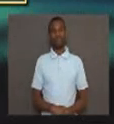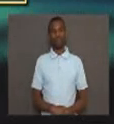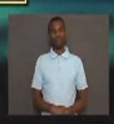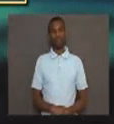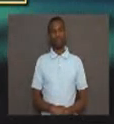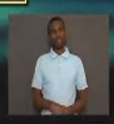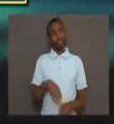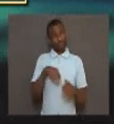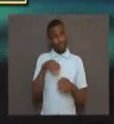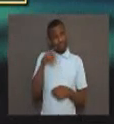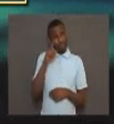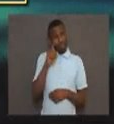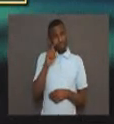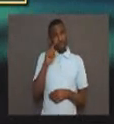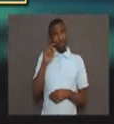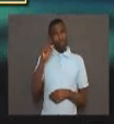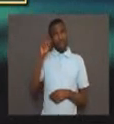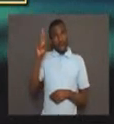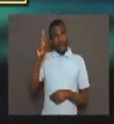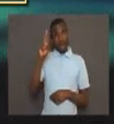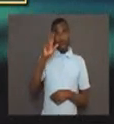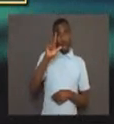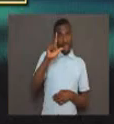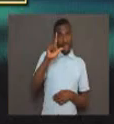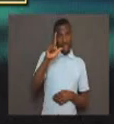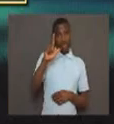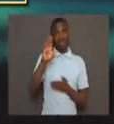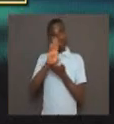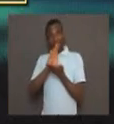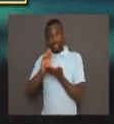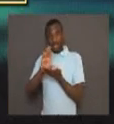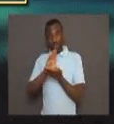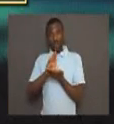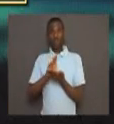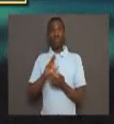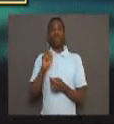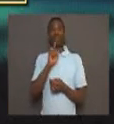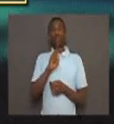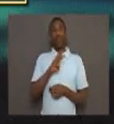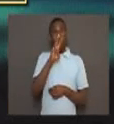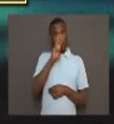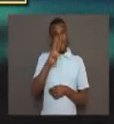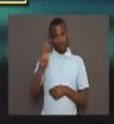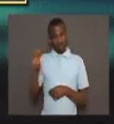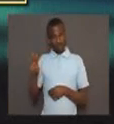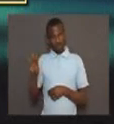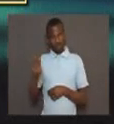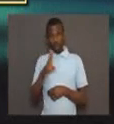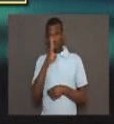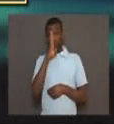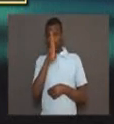In RL circuits, the waveforms are in phase,